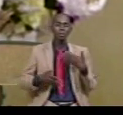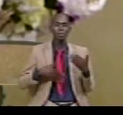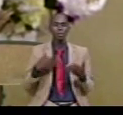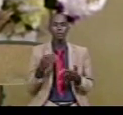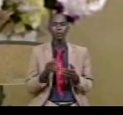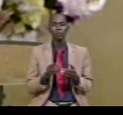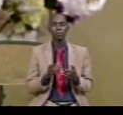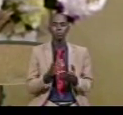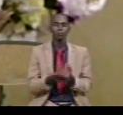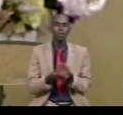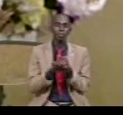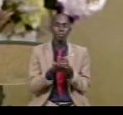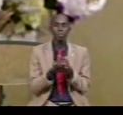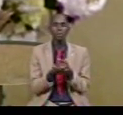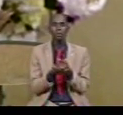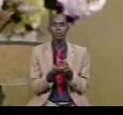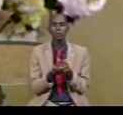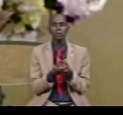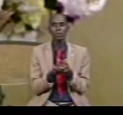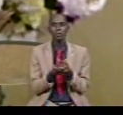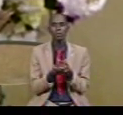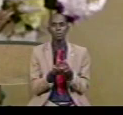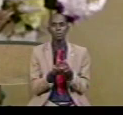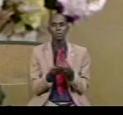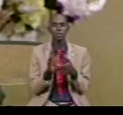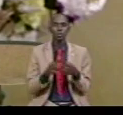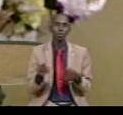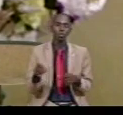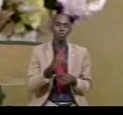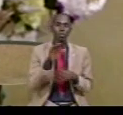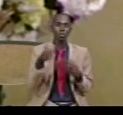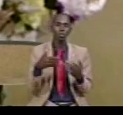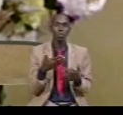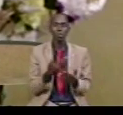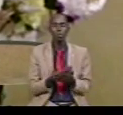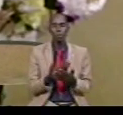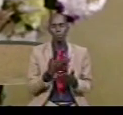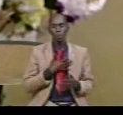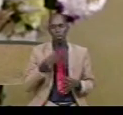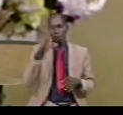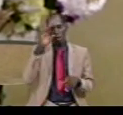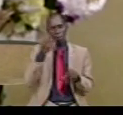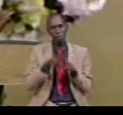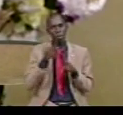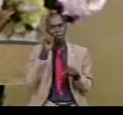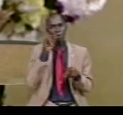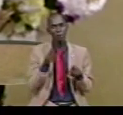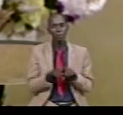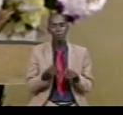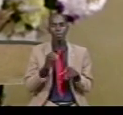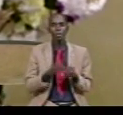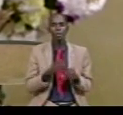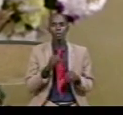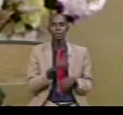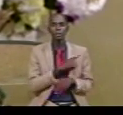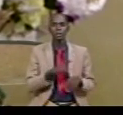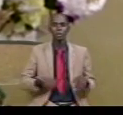congratulations to you all, my brothers and sisters in the Lord Jesus